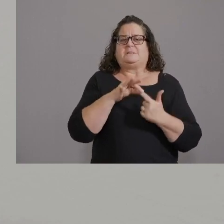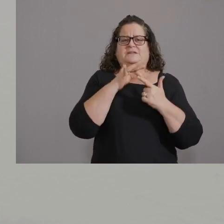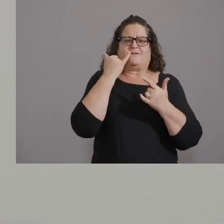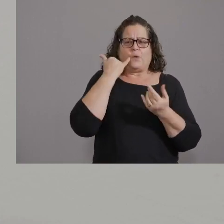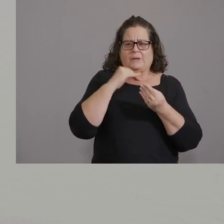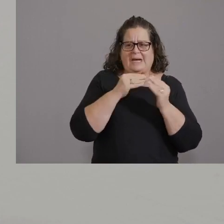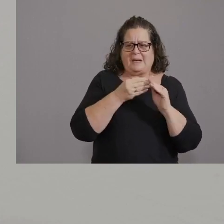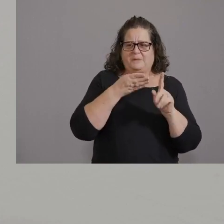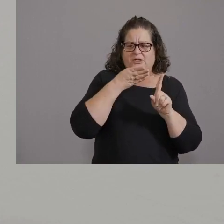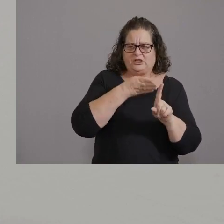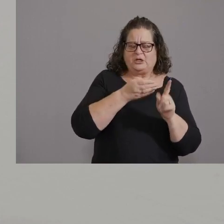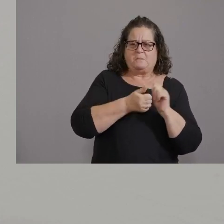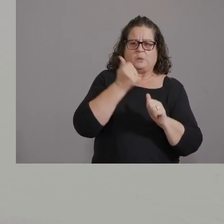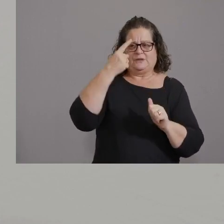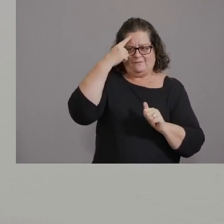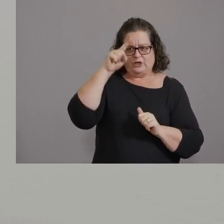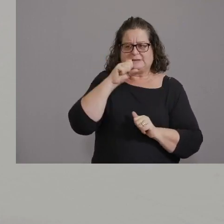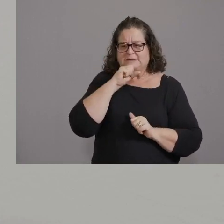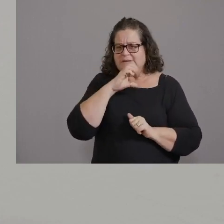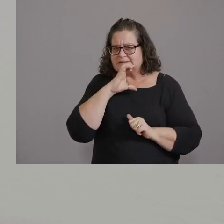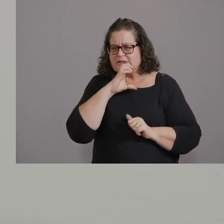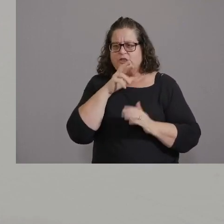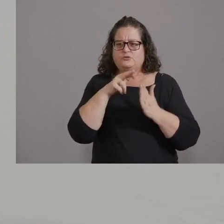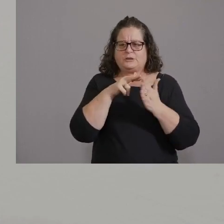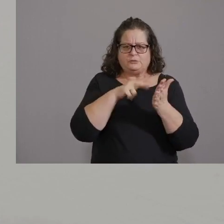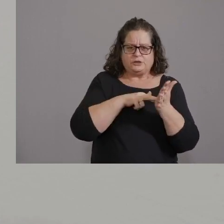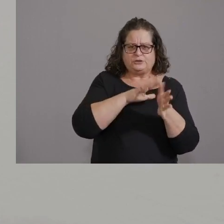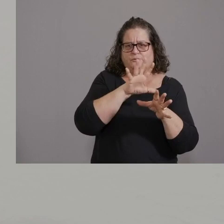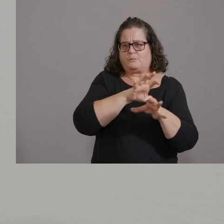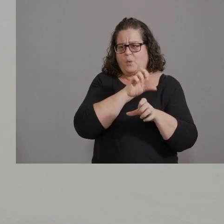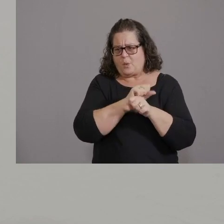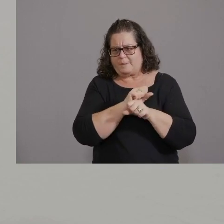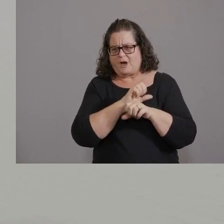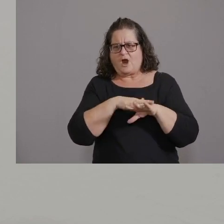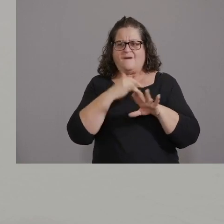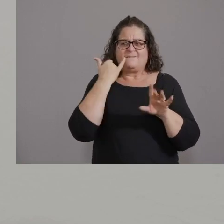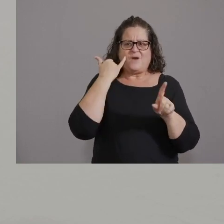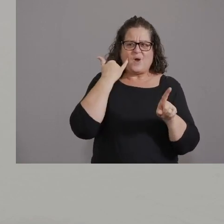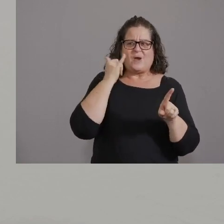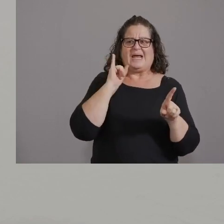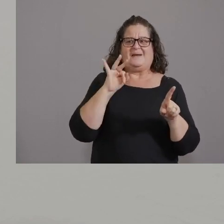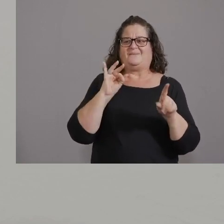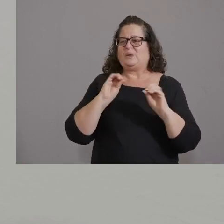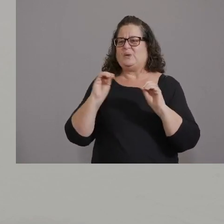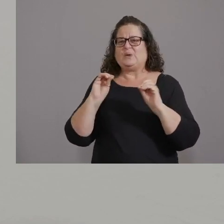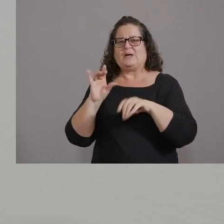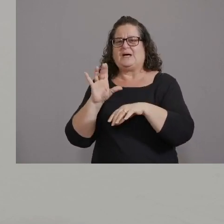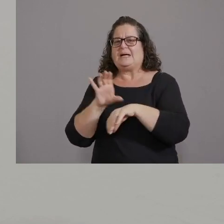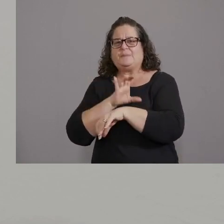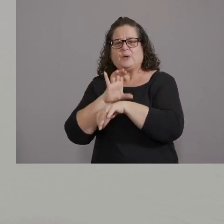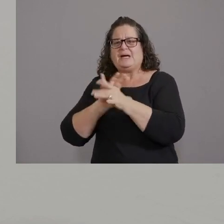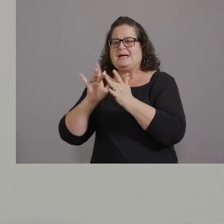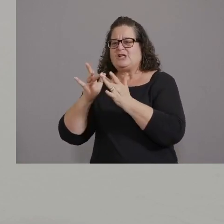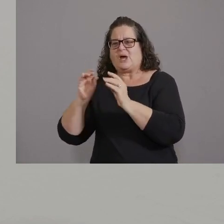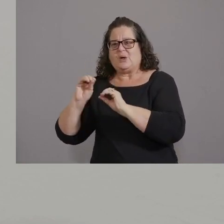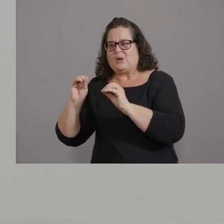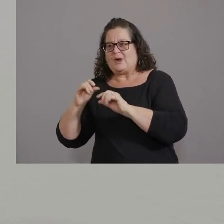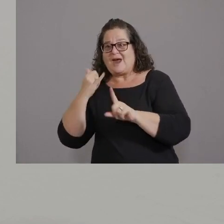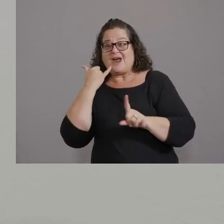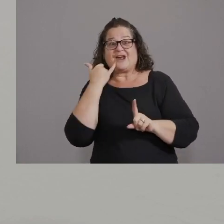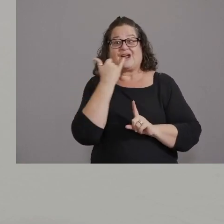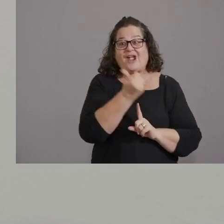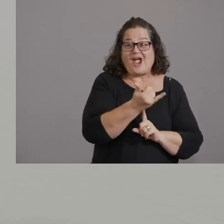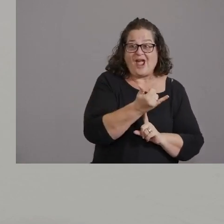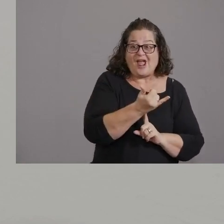elderly folks to be able to register for appointments over the phone if they may not have access online. But if you call that number, it was supposed to be live as of 1